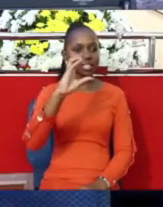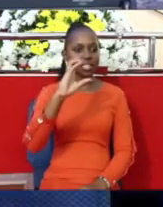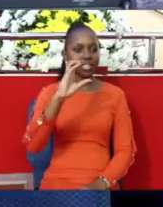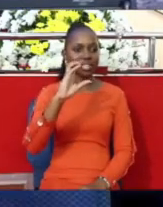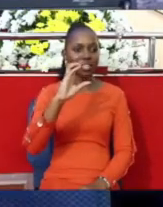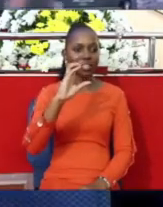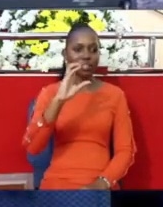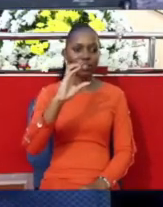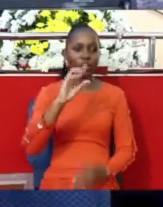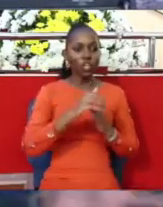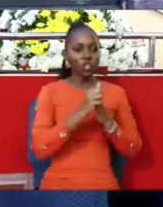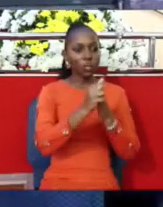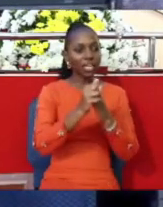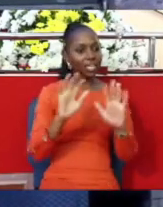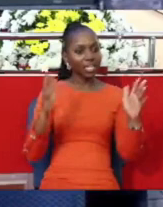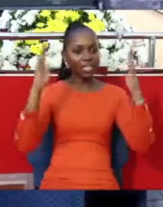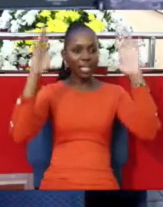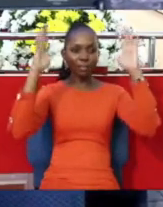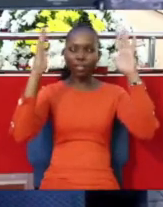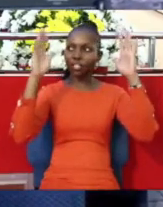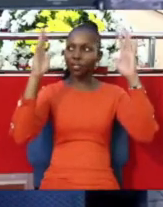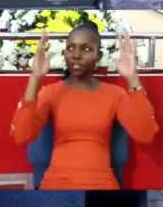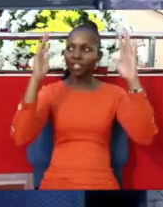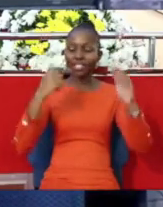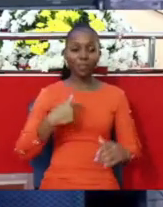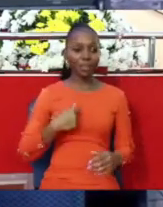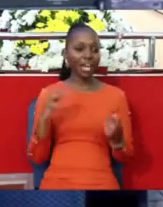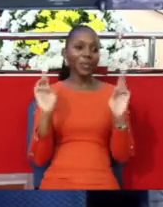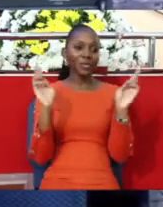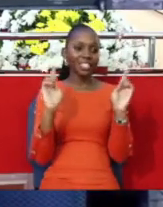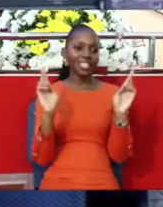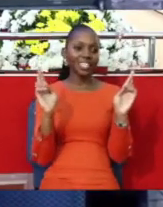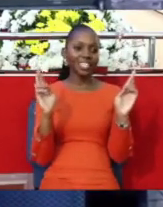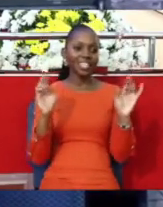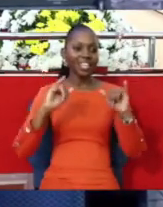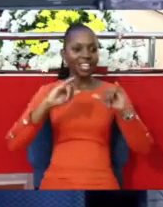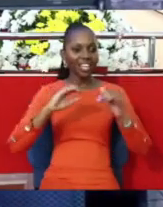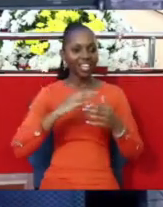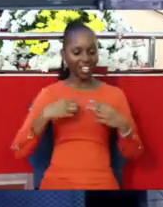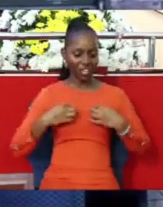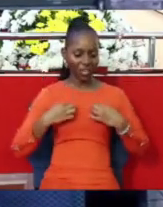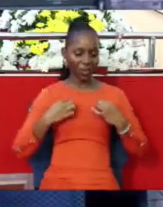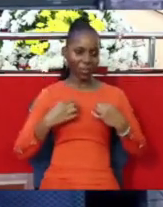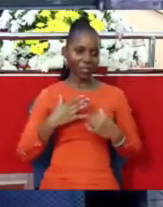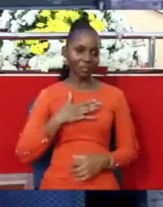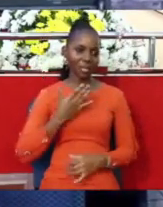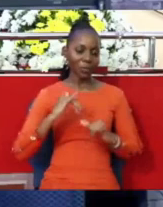know, high table inaweza appear anywhere. So I was ready for the high table. High table ikawa tu tayari. Nilikuwa